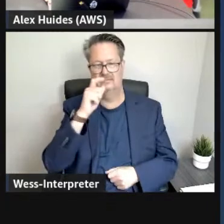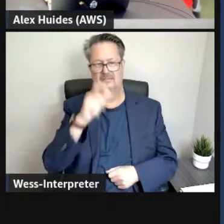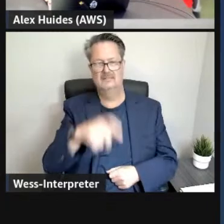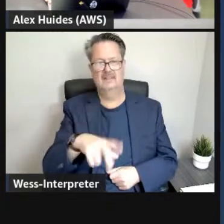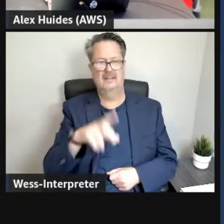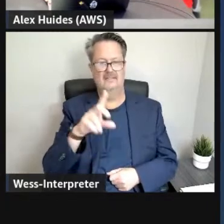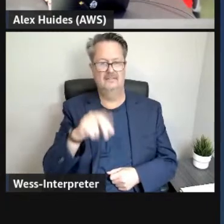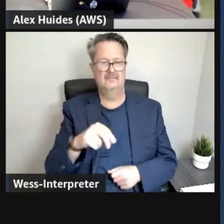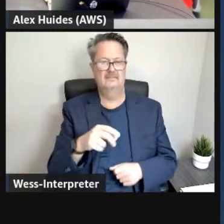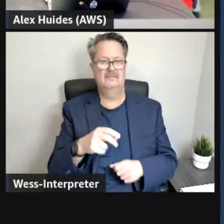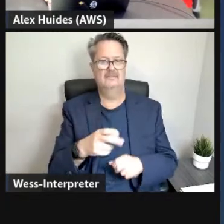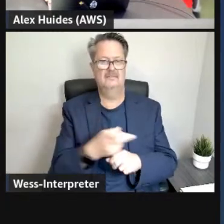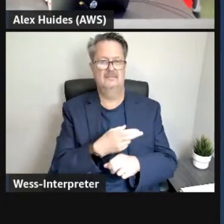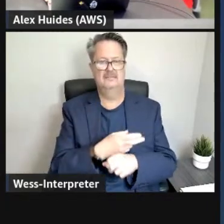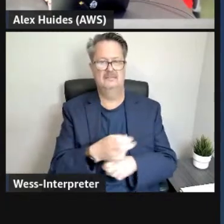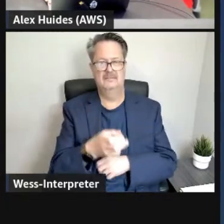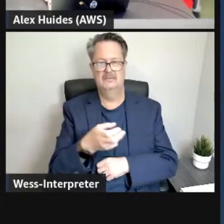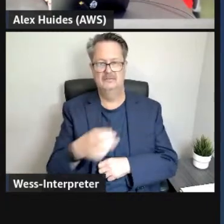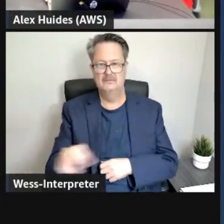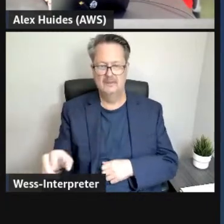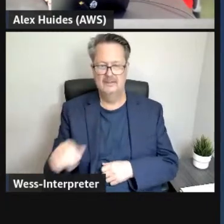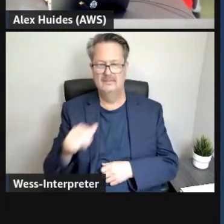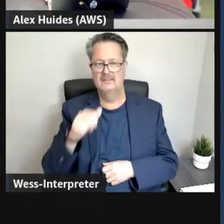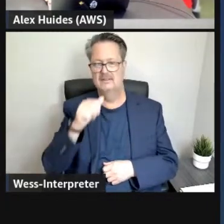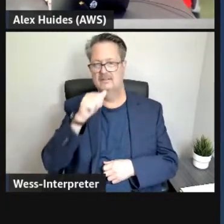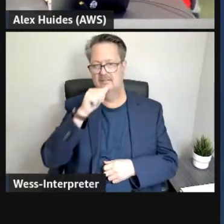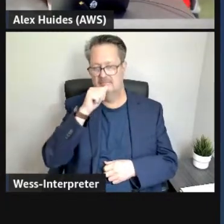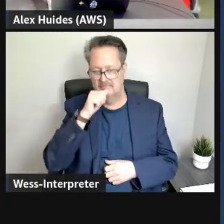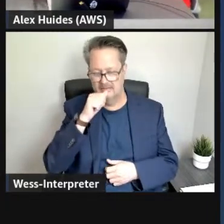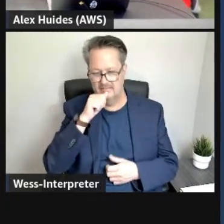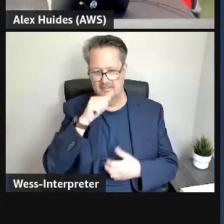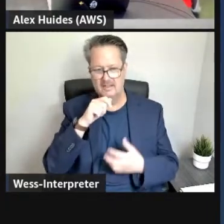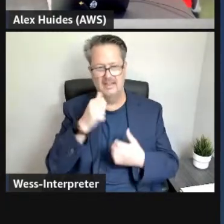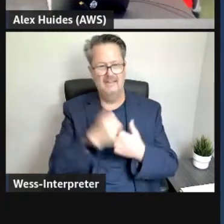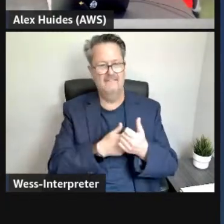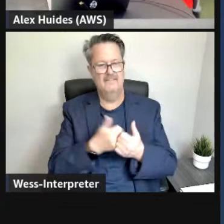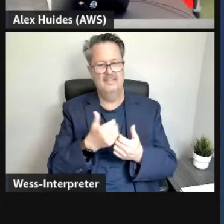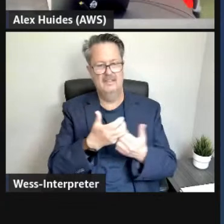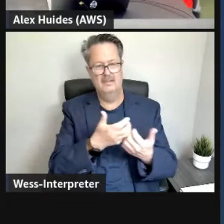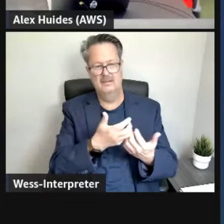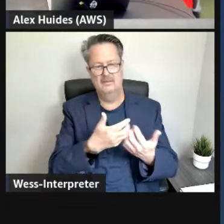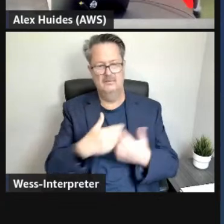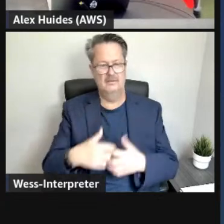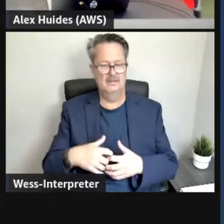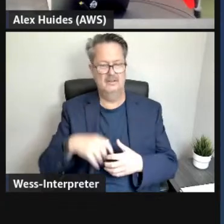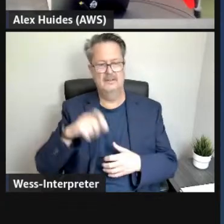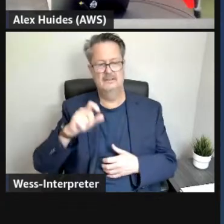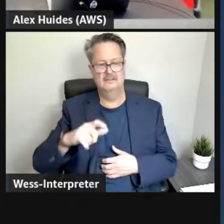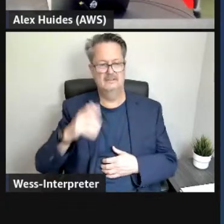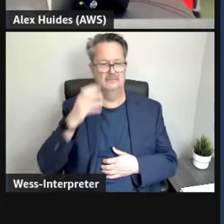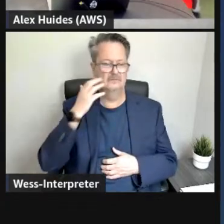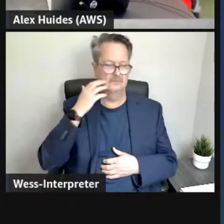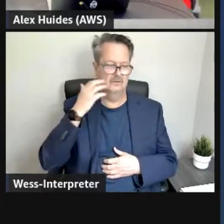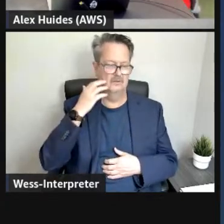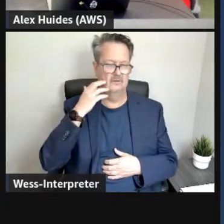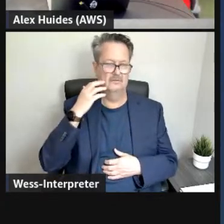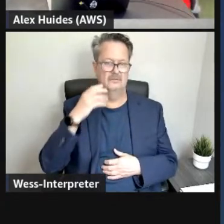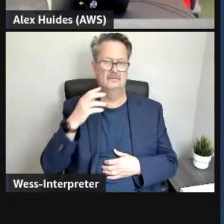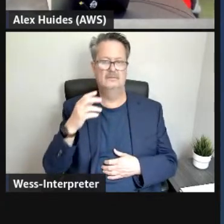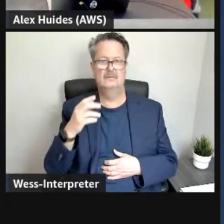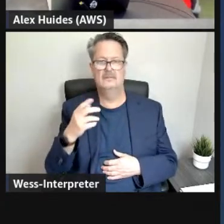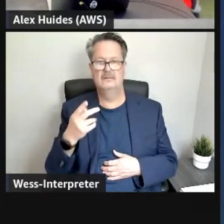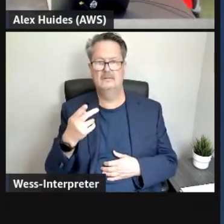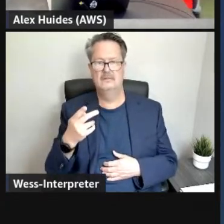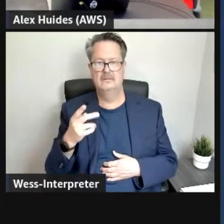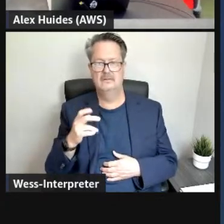peering, any VPC peering, any private link, so everything works. You just need a knowledge of the primitives of